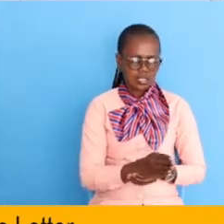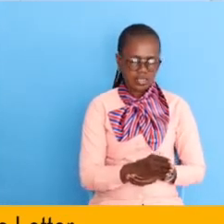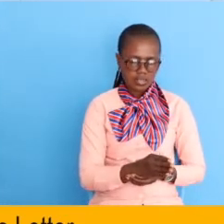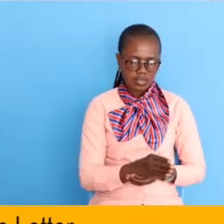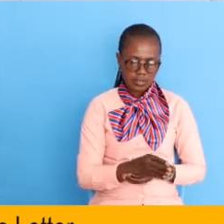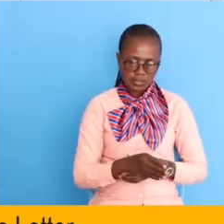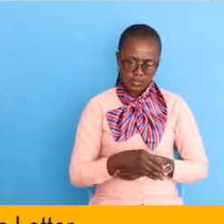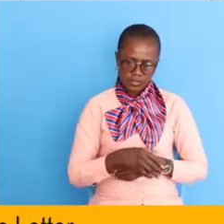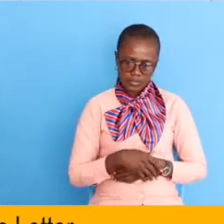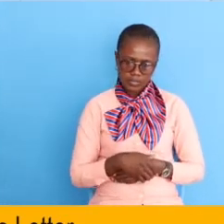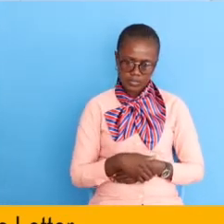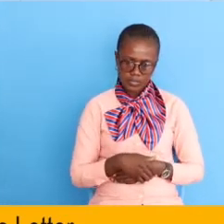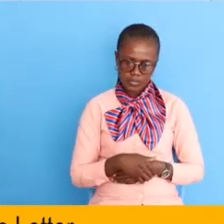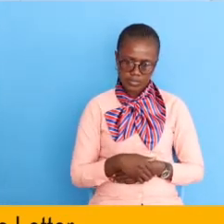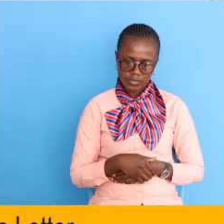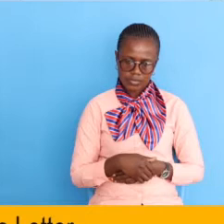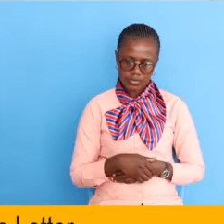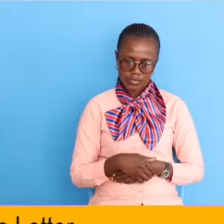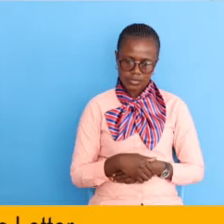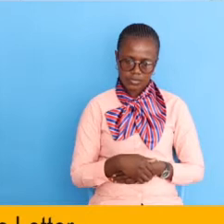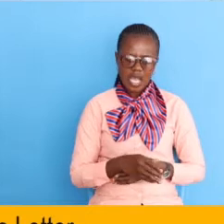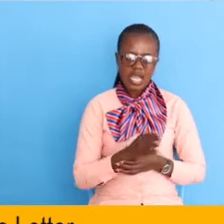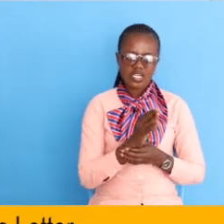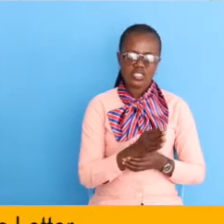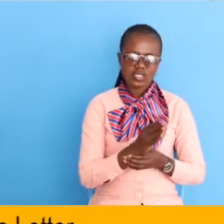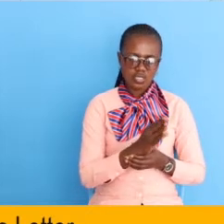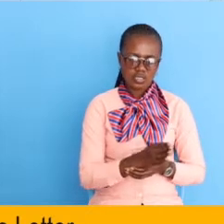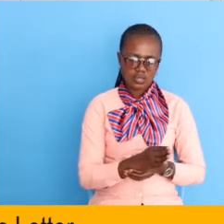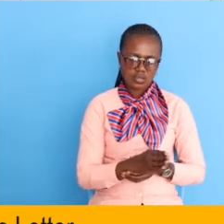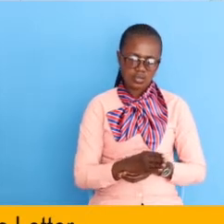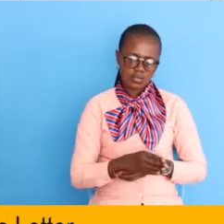other people prefer calling it greetings.